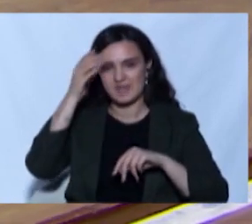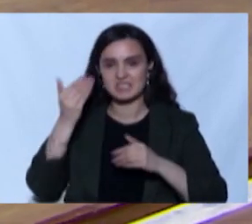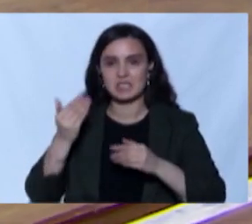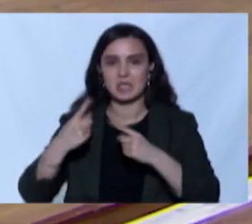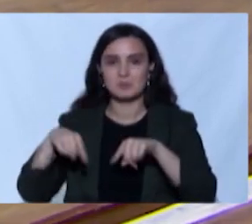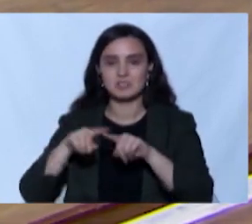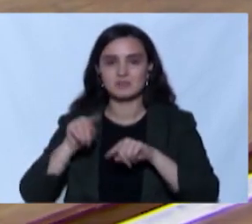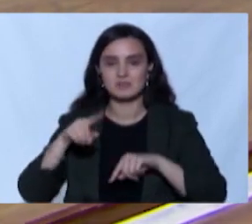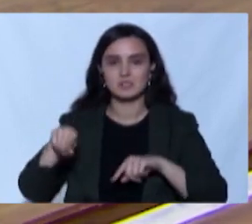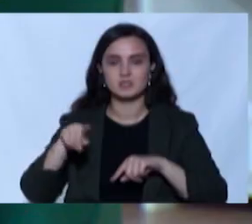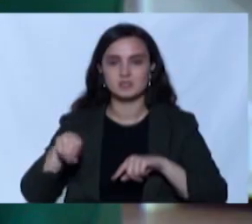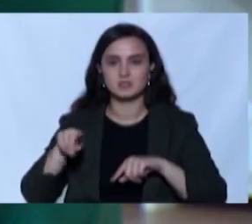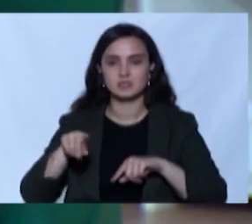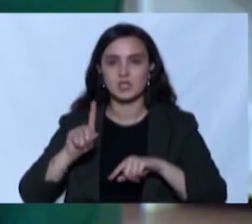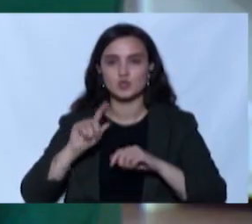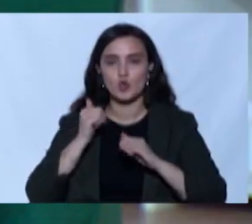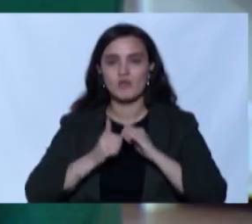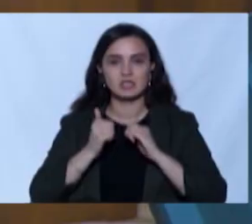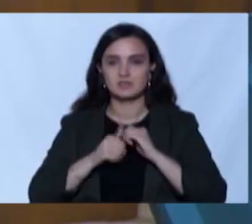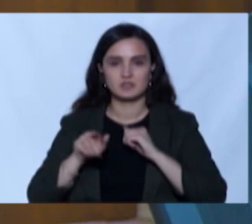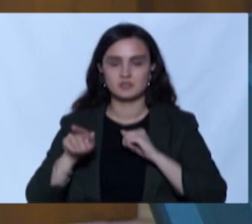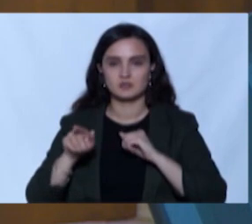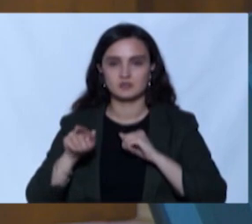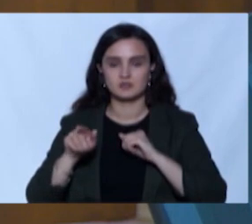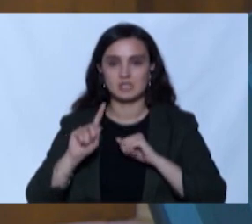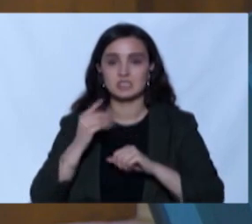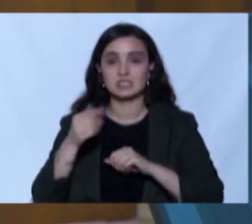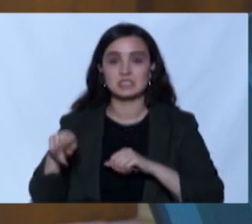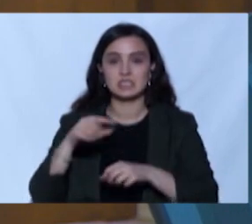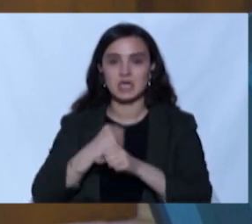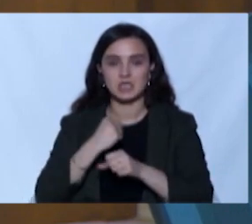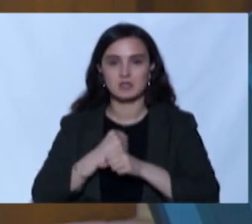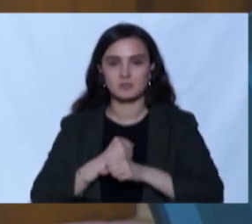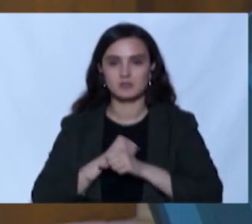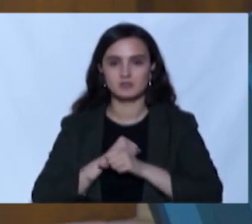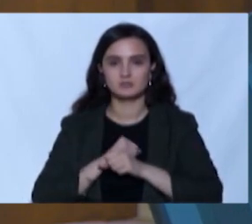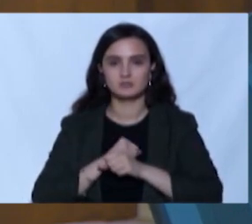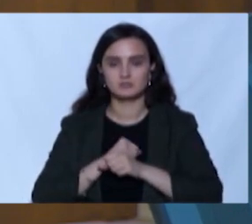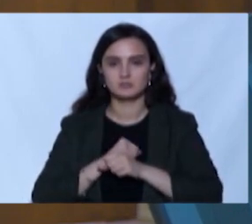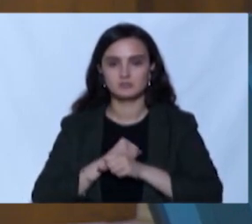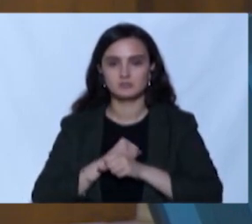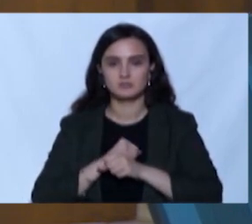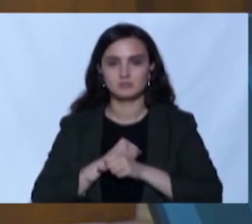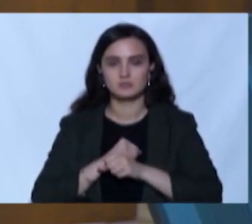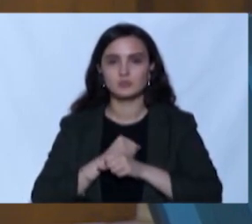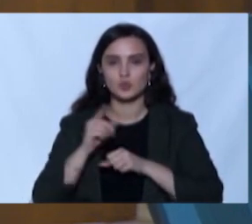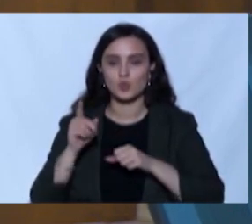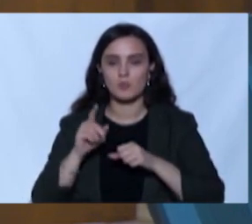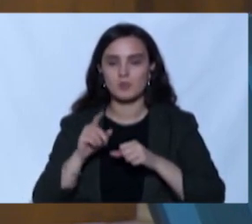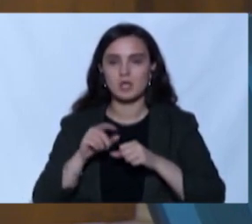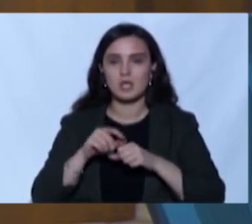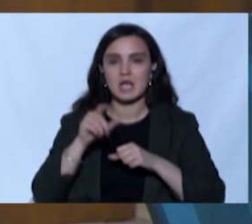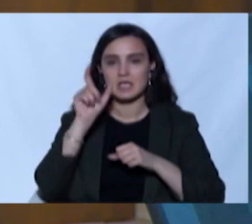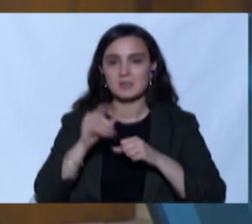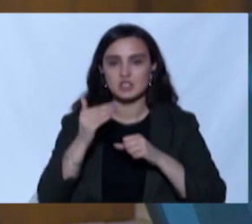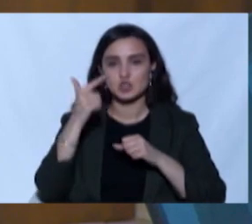is to not overstep the bounds and not to push the limits of human knowledge